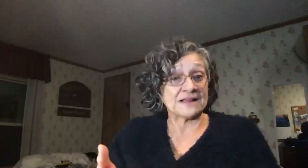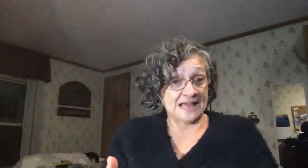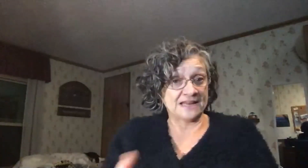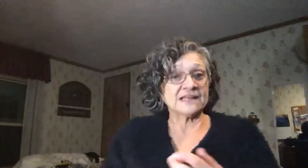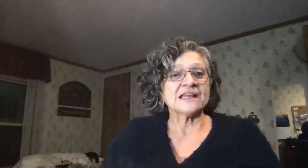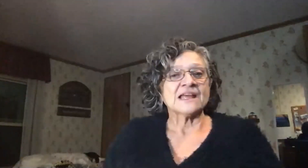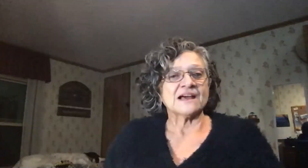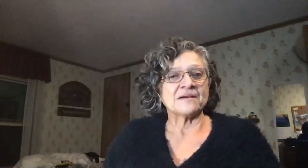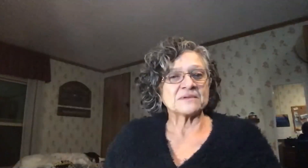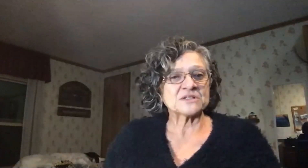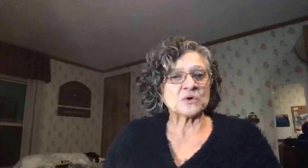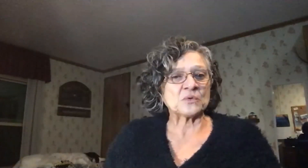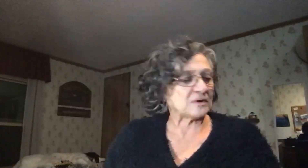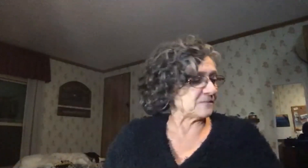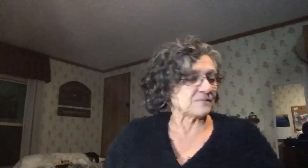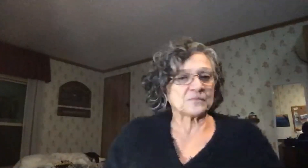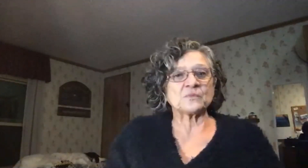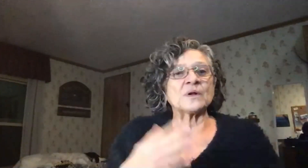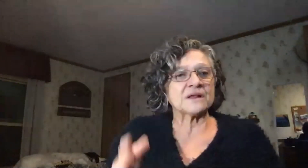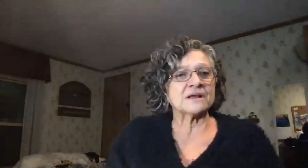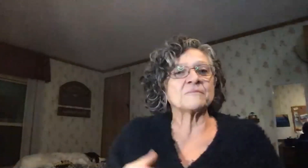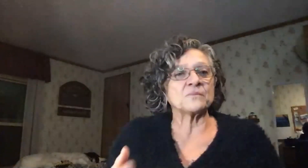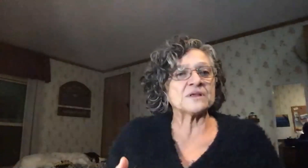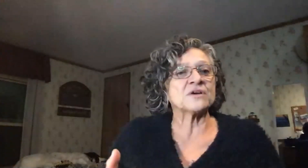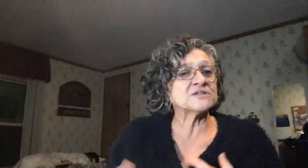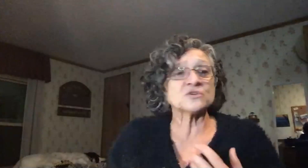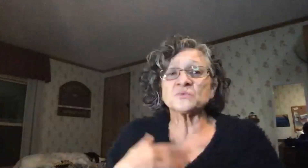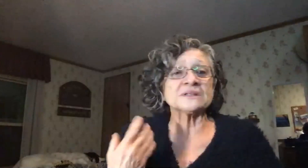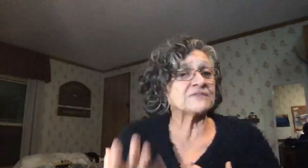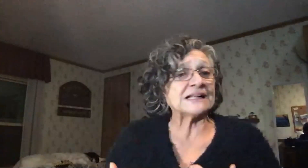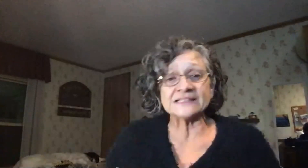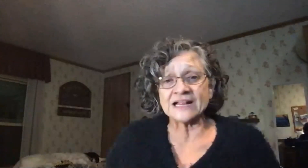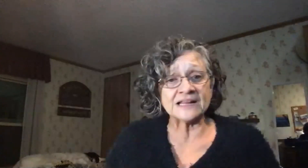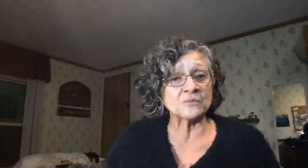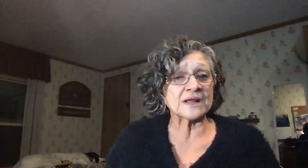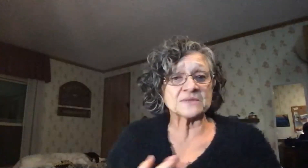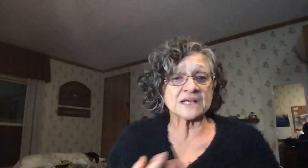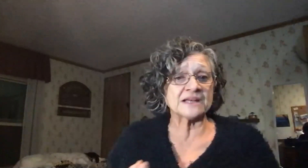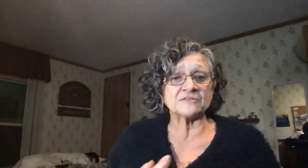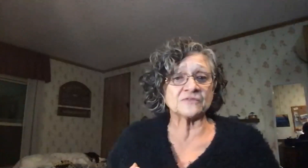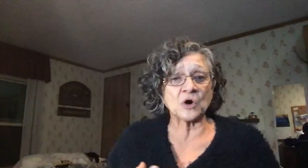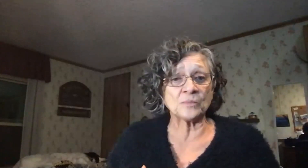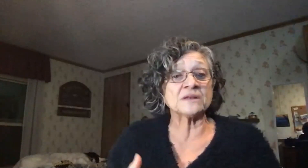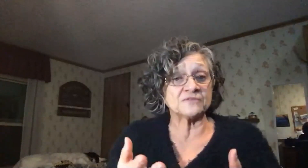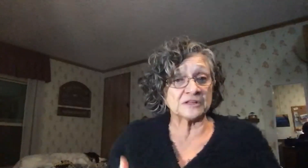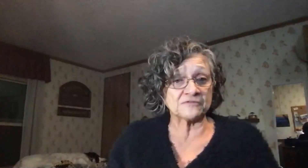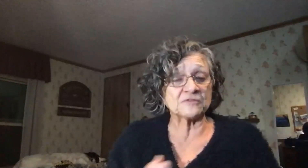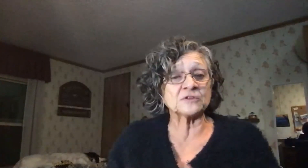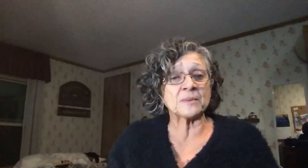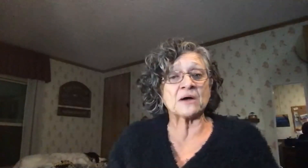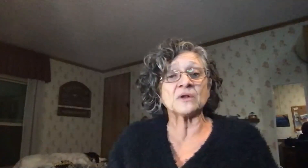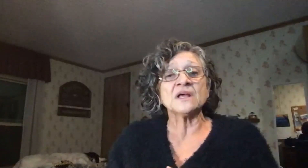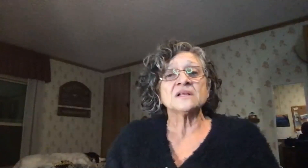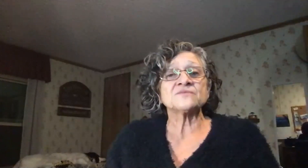if I let it. So what you guys are just really validating what I was kind of hoping and feeling